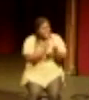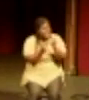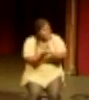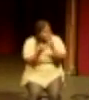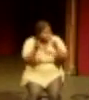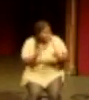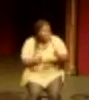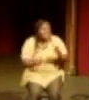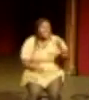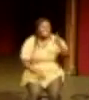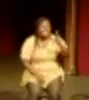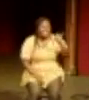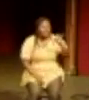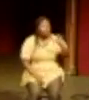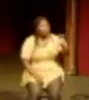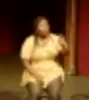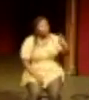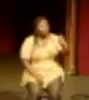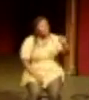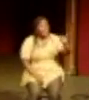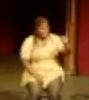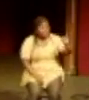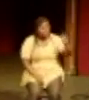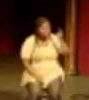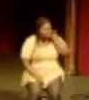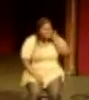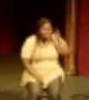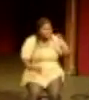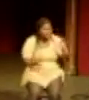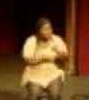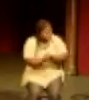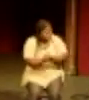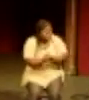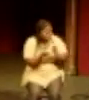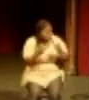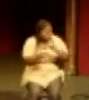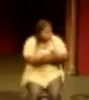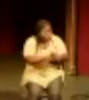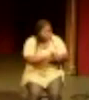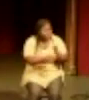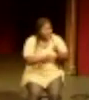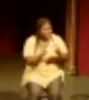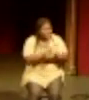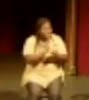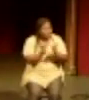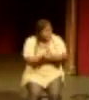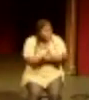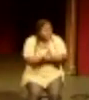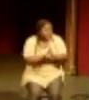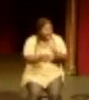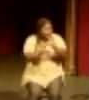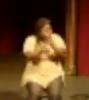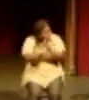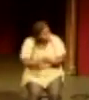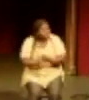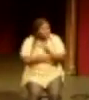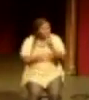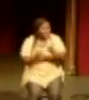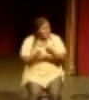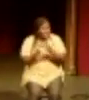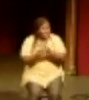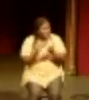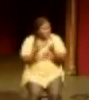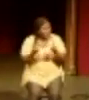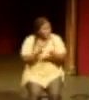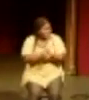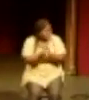during the pandemic. So congratulations to Courtney. I also want to thank our technology folks, Aaron Albright and Nels Herring. I think they're